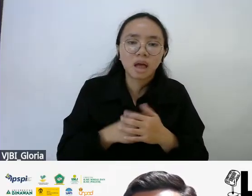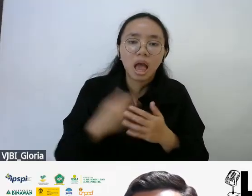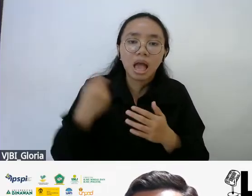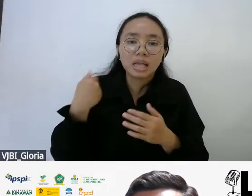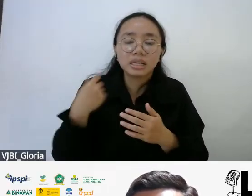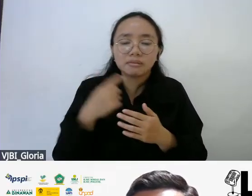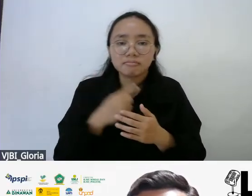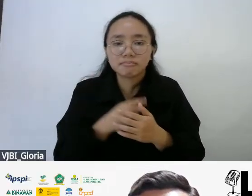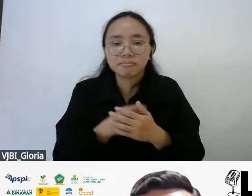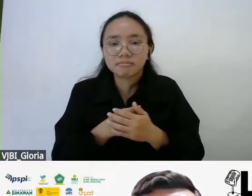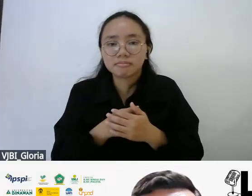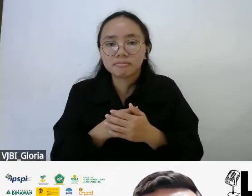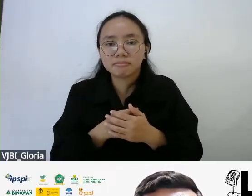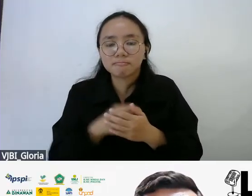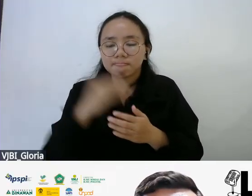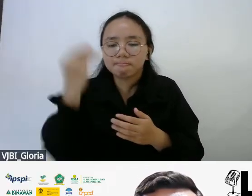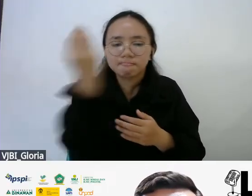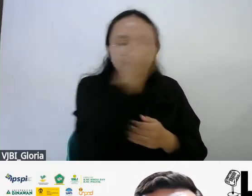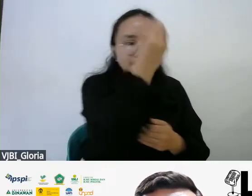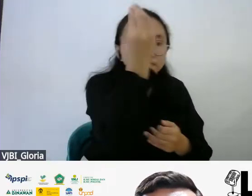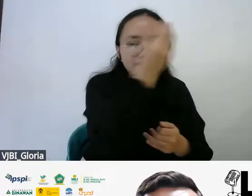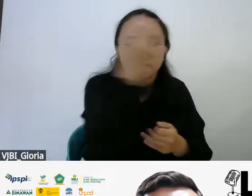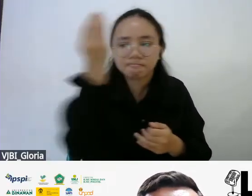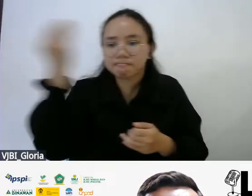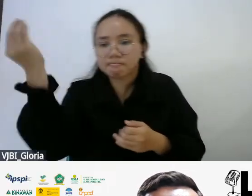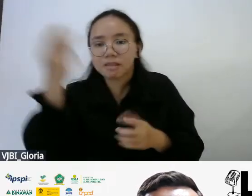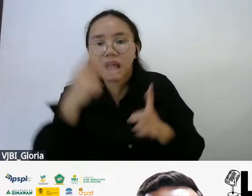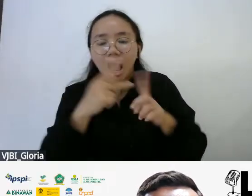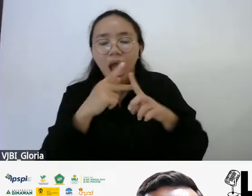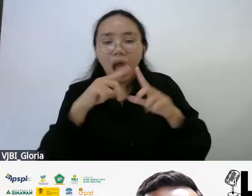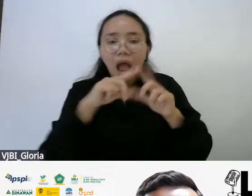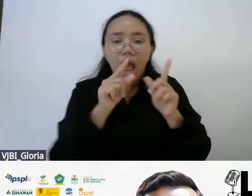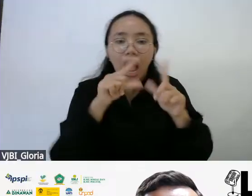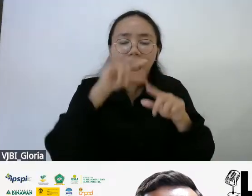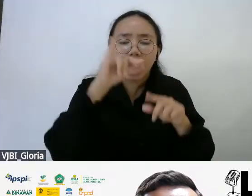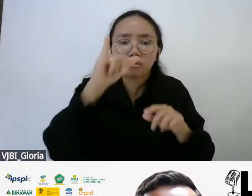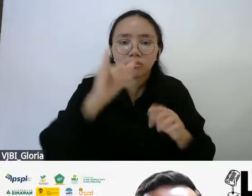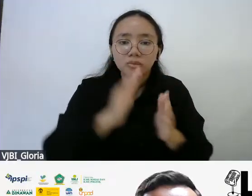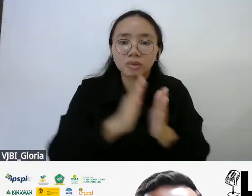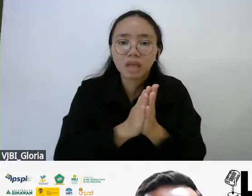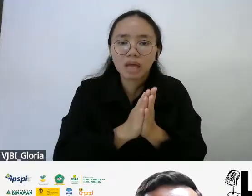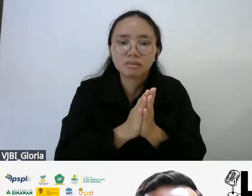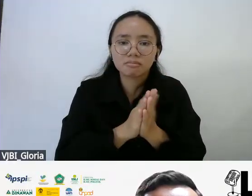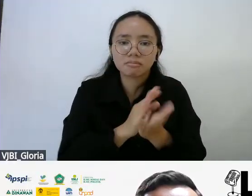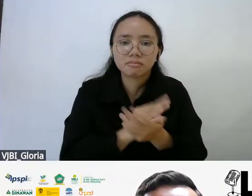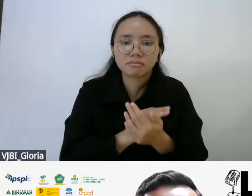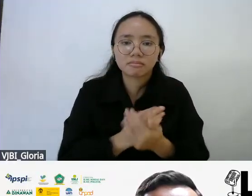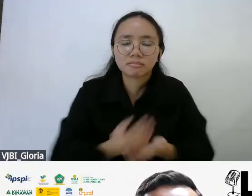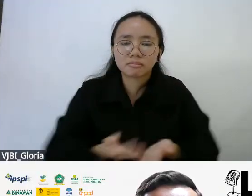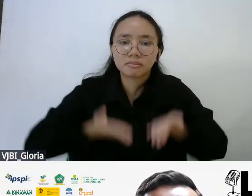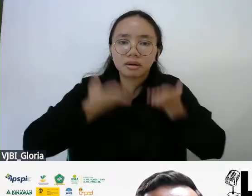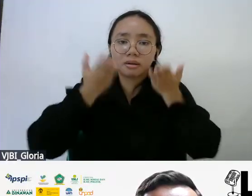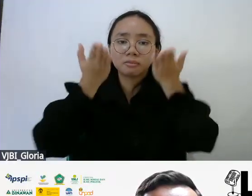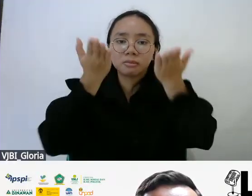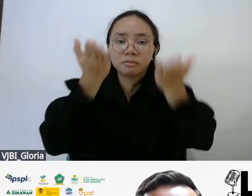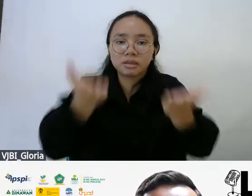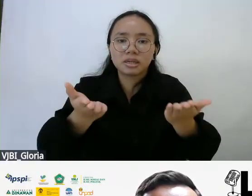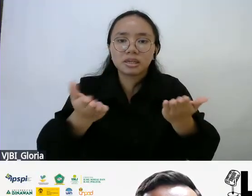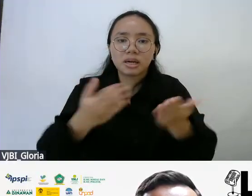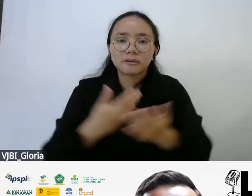general public and professionals about brain injuries, strokes, and spinal cord